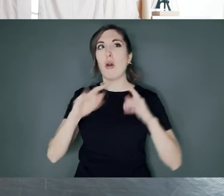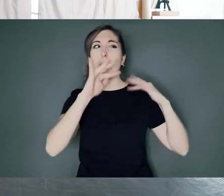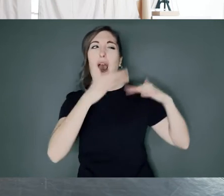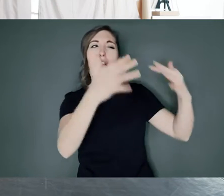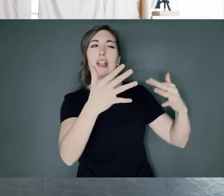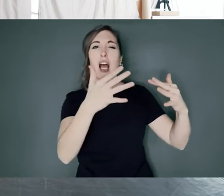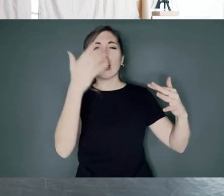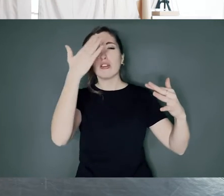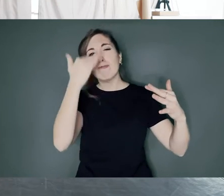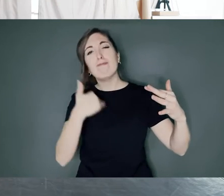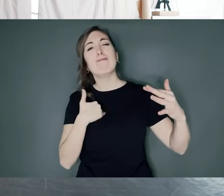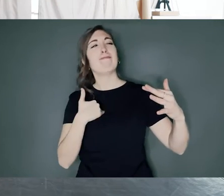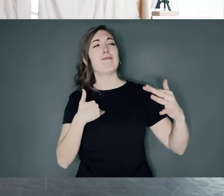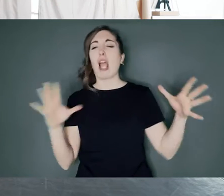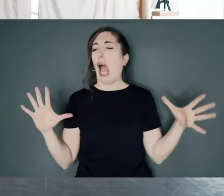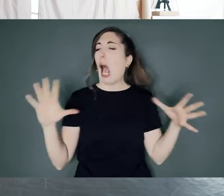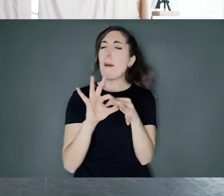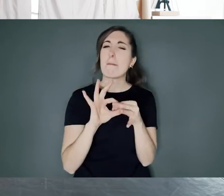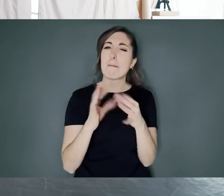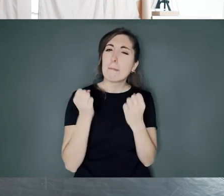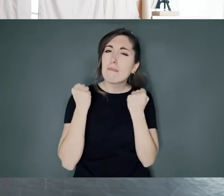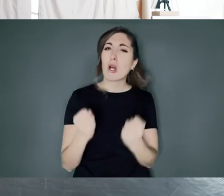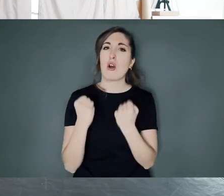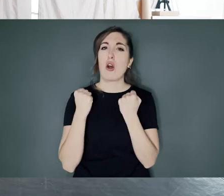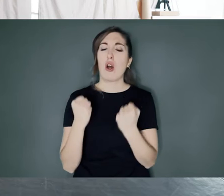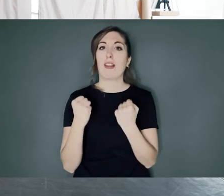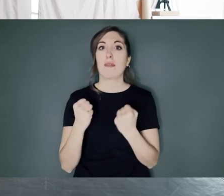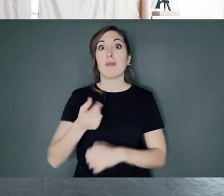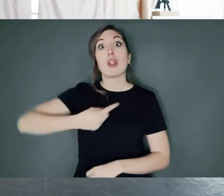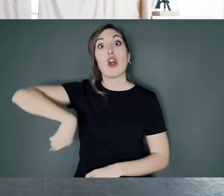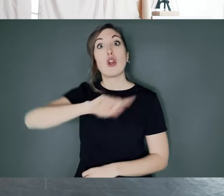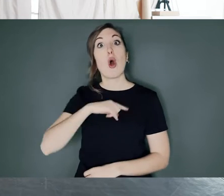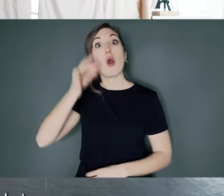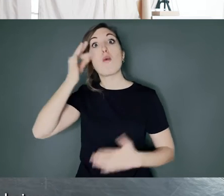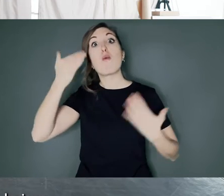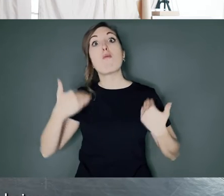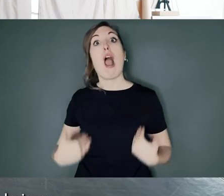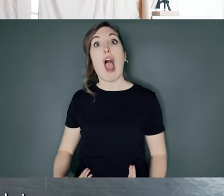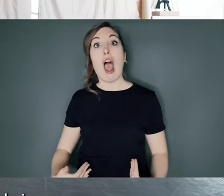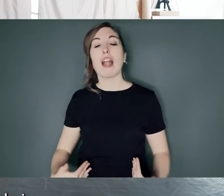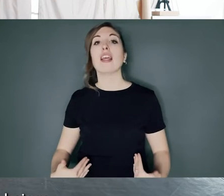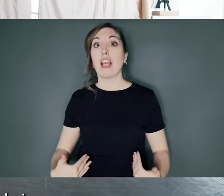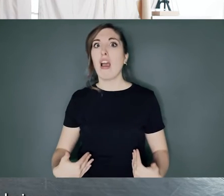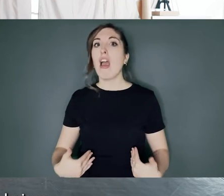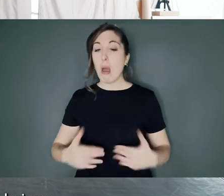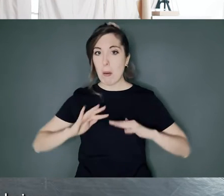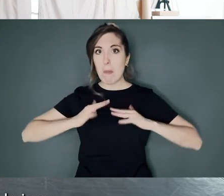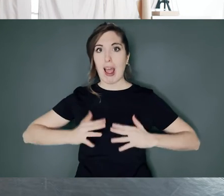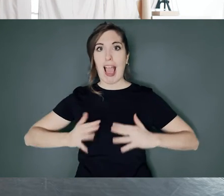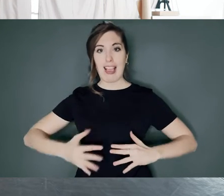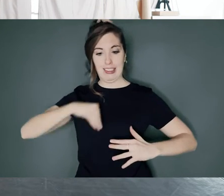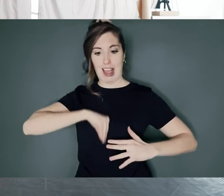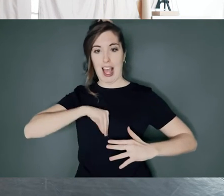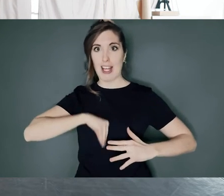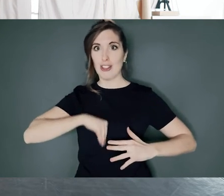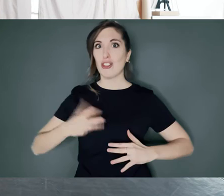So the people and the landscapes, we have strong connections on a deep emotional level. And we have,